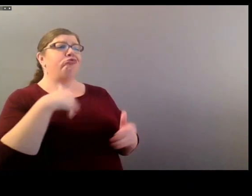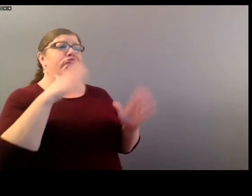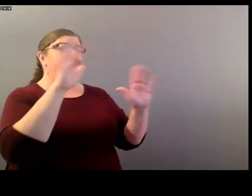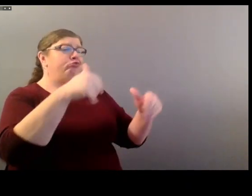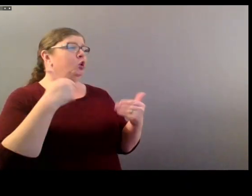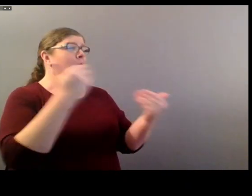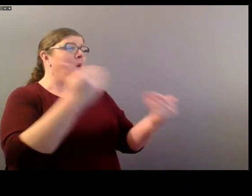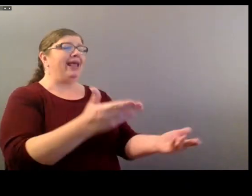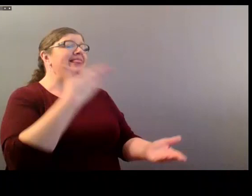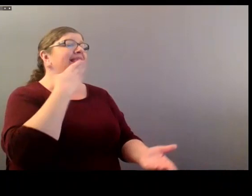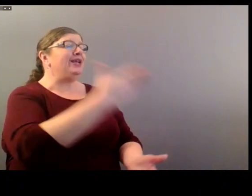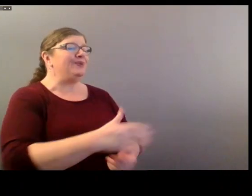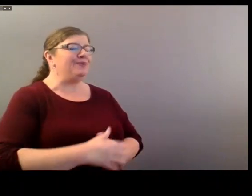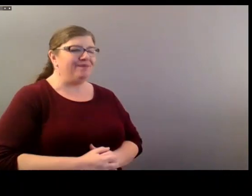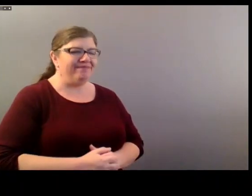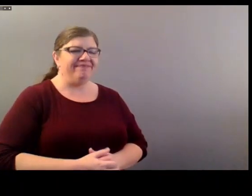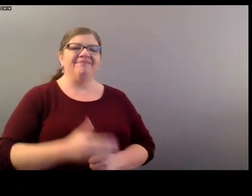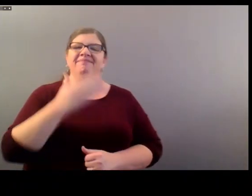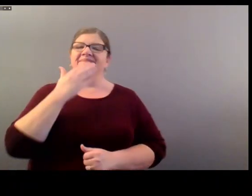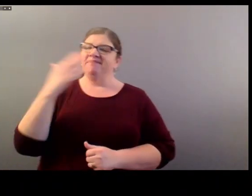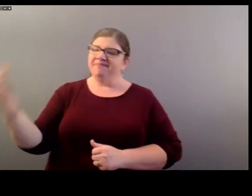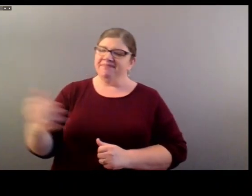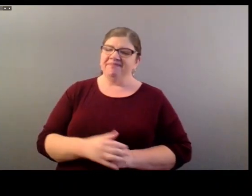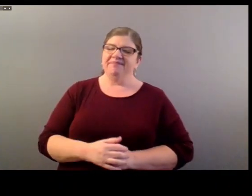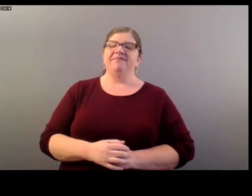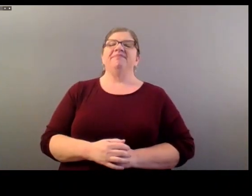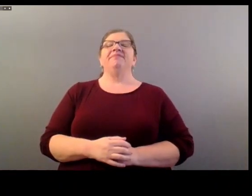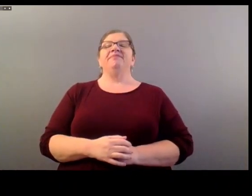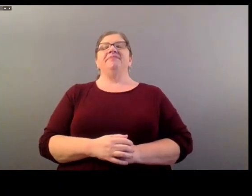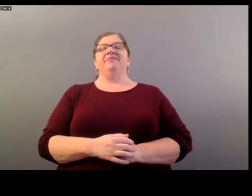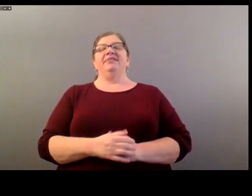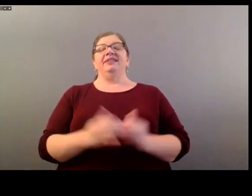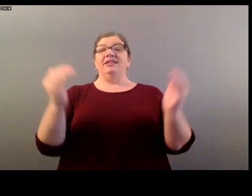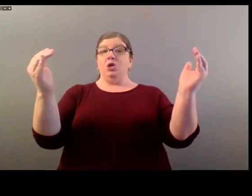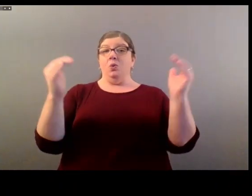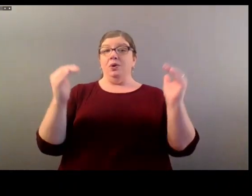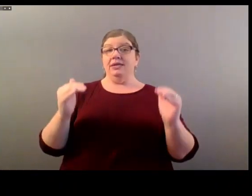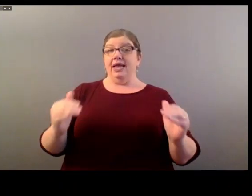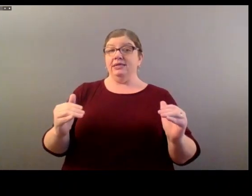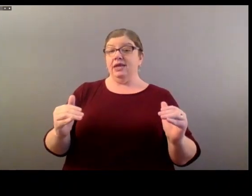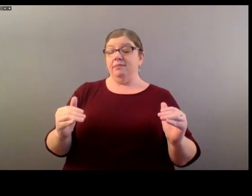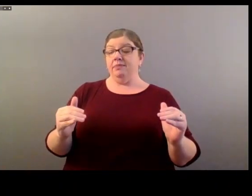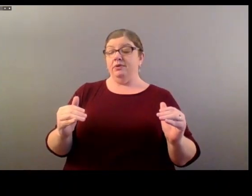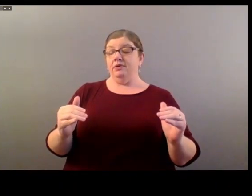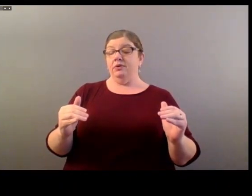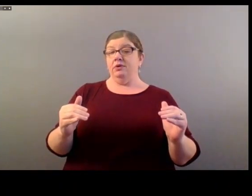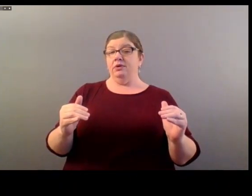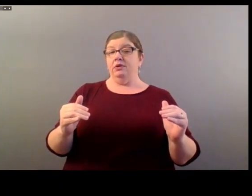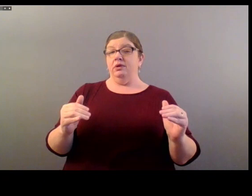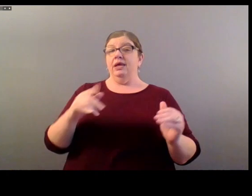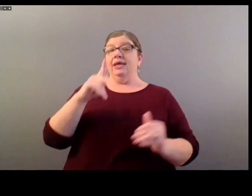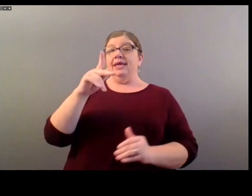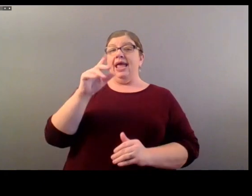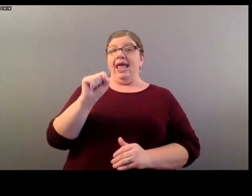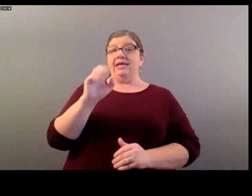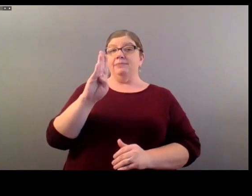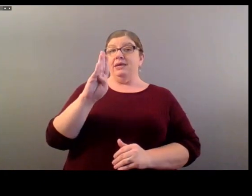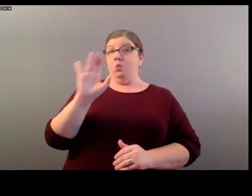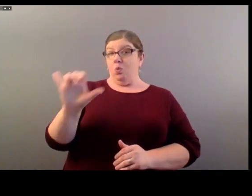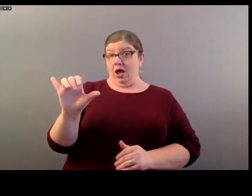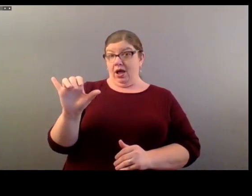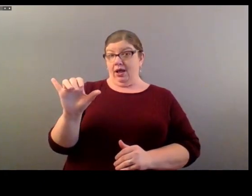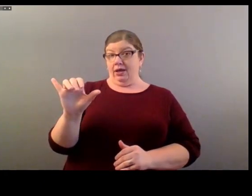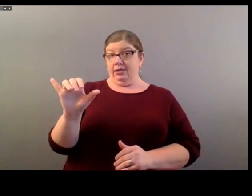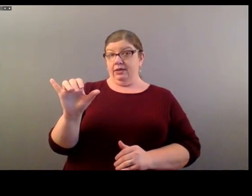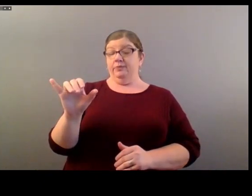I appreciate it. Thank you so much. Okay, so next up, I'm going to jump to KSBY, and then